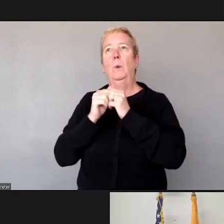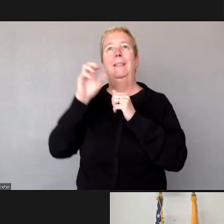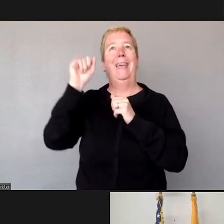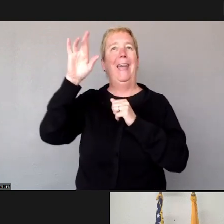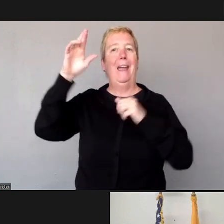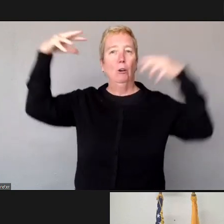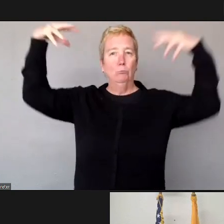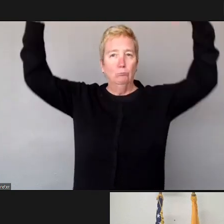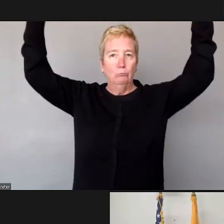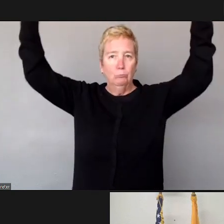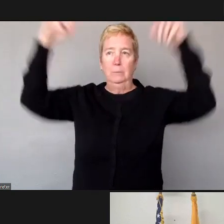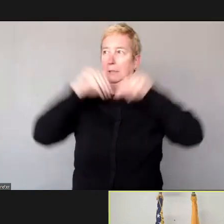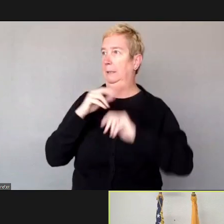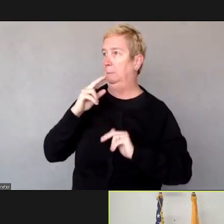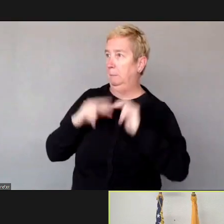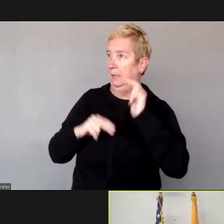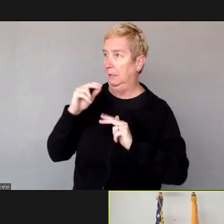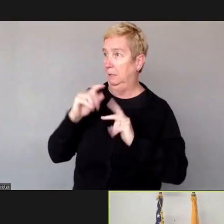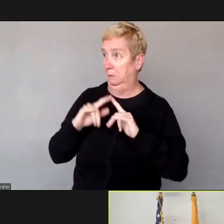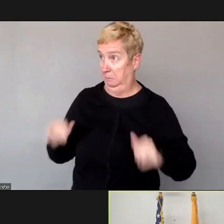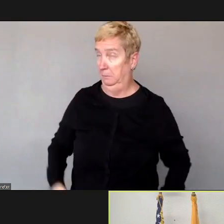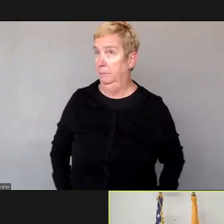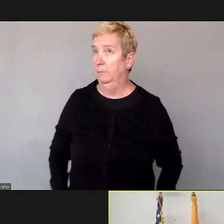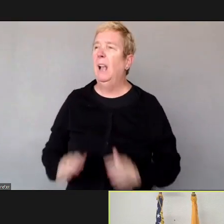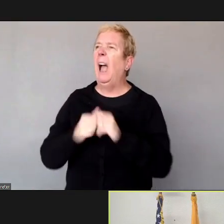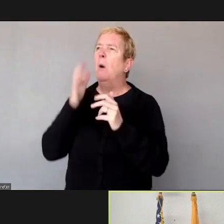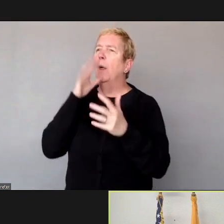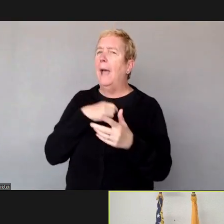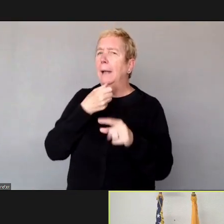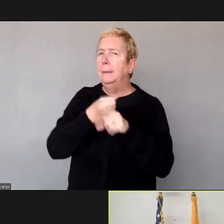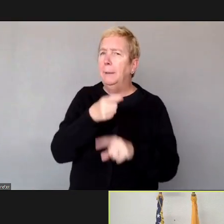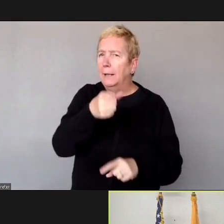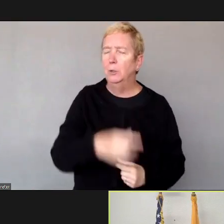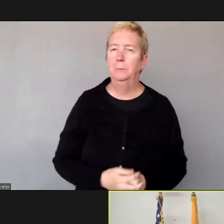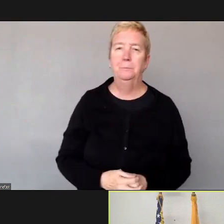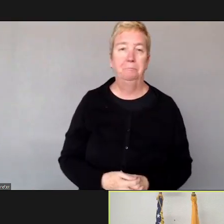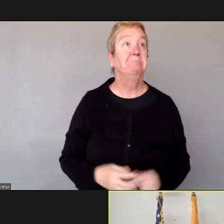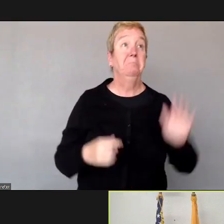guidance? I'll start. I'll let Laura speak as well